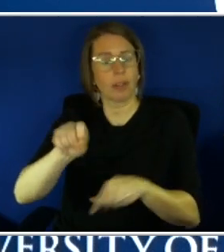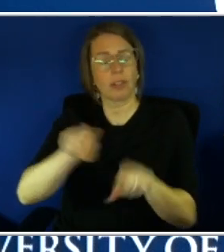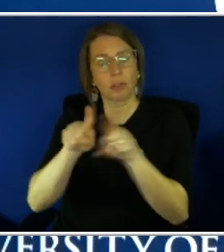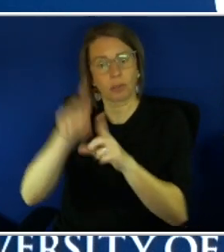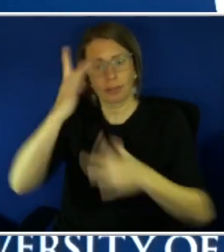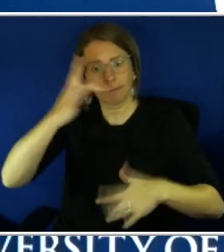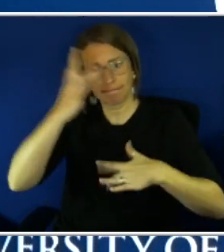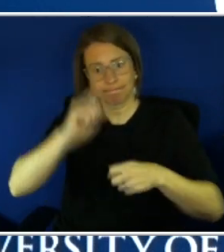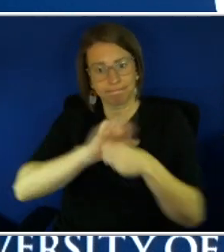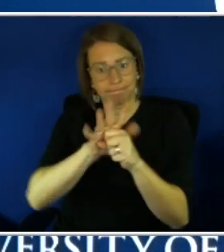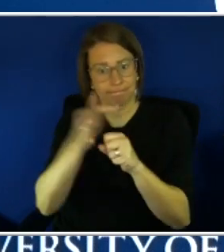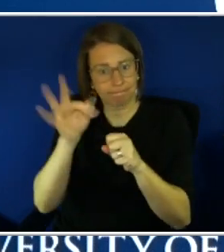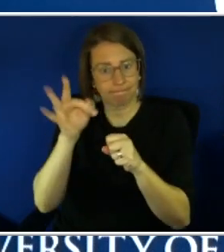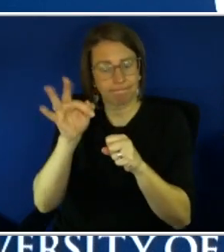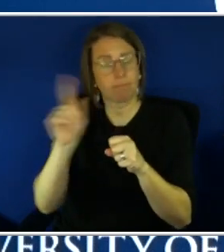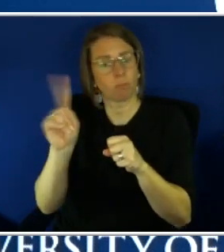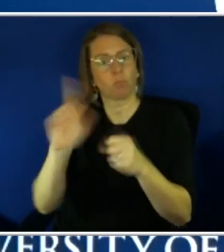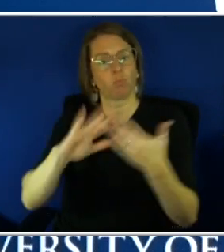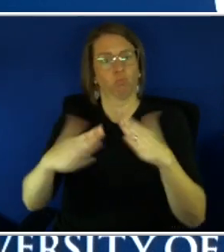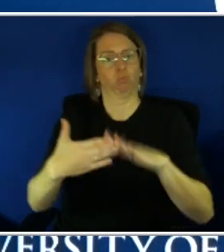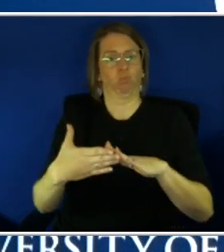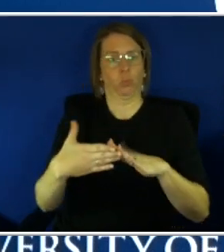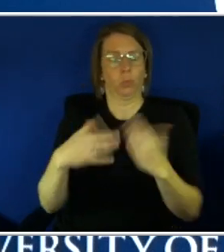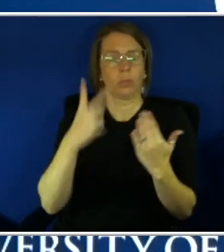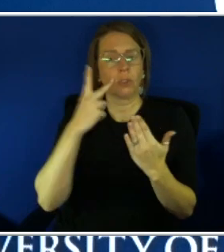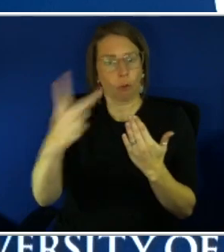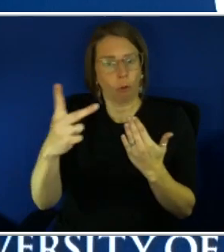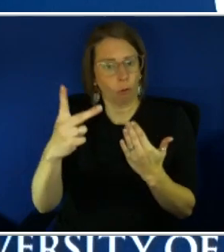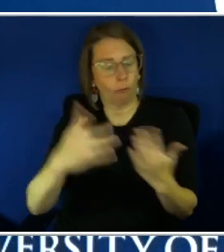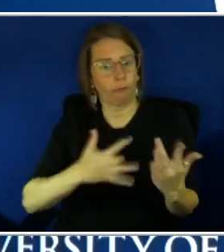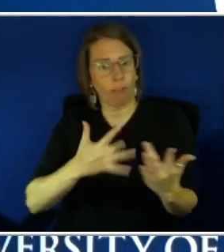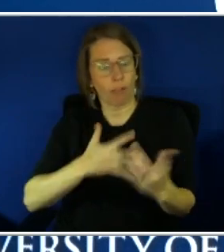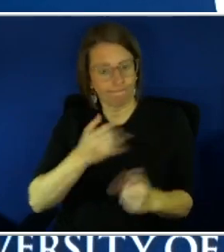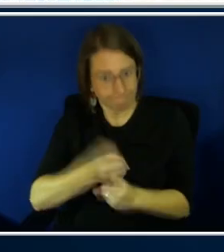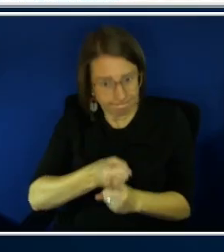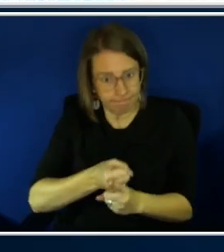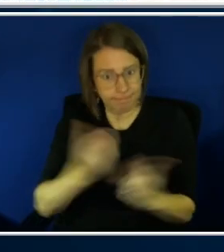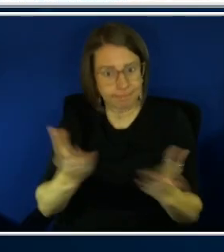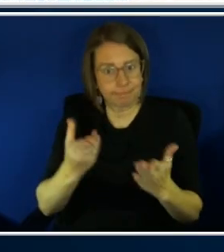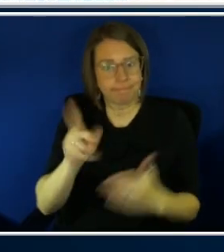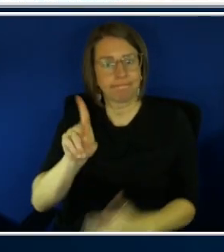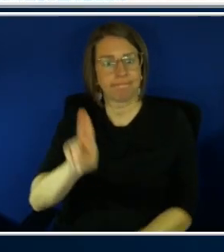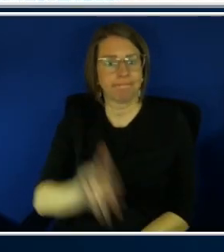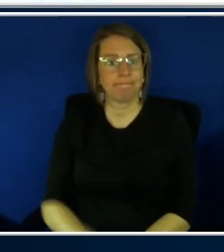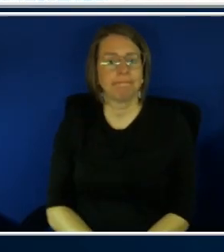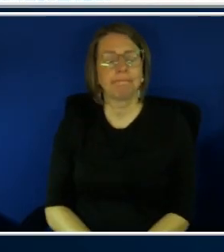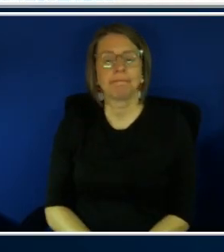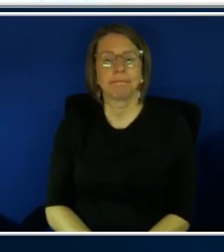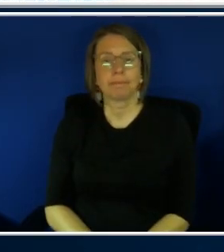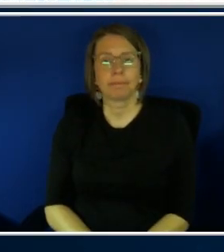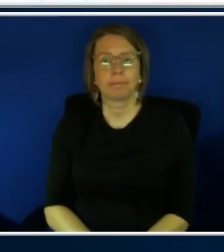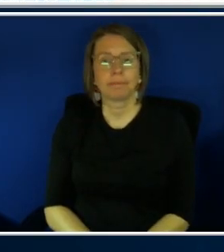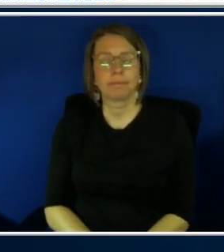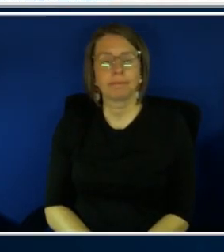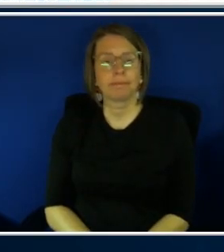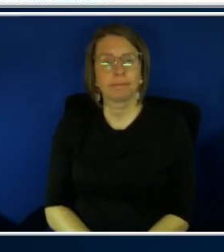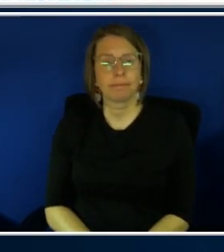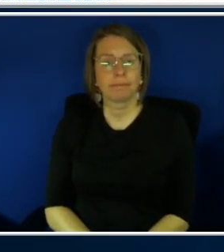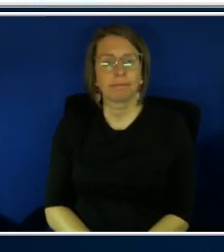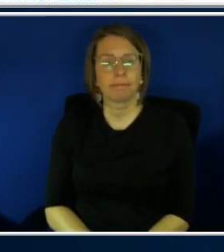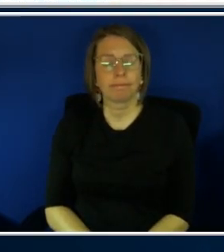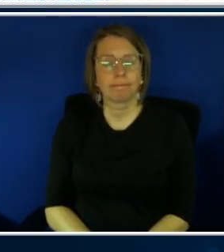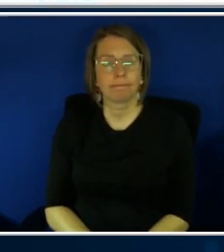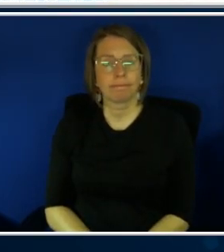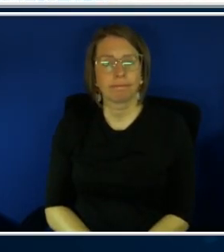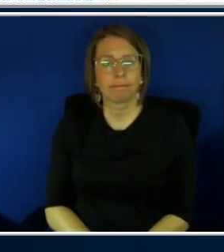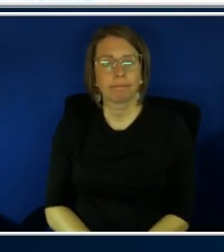in the community. And we certainly saw that and did feel that impact here at the health system. So it's so much